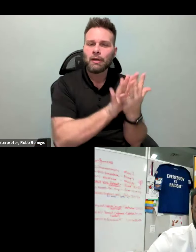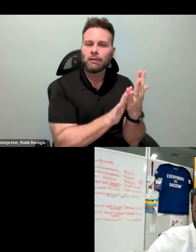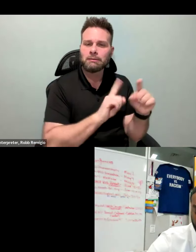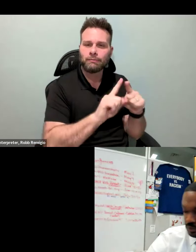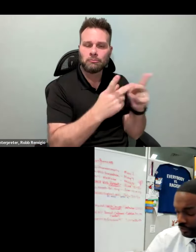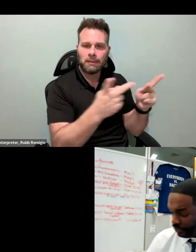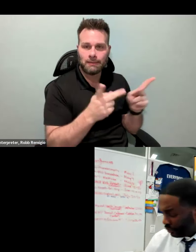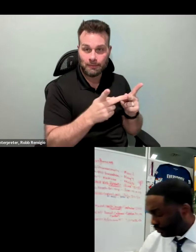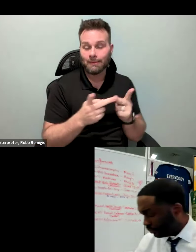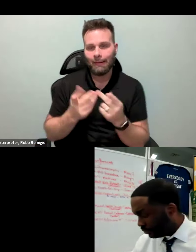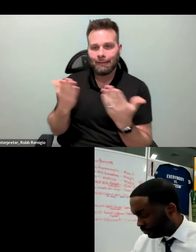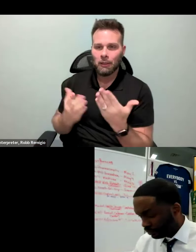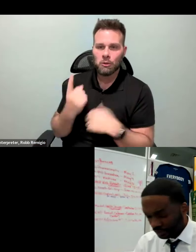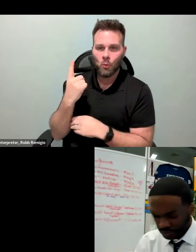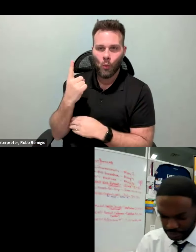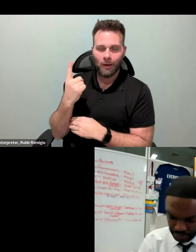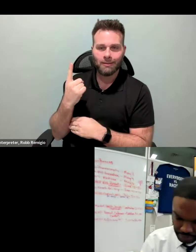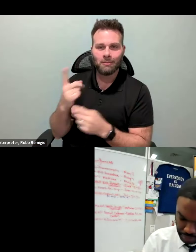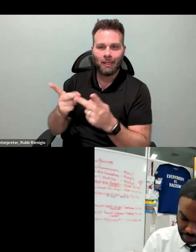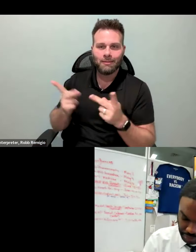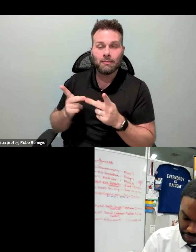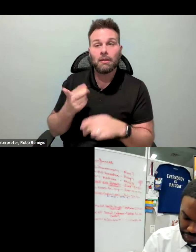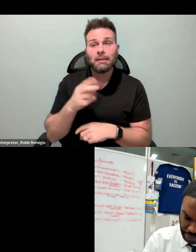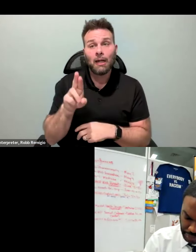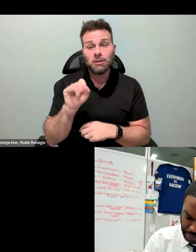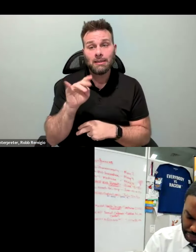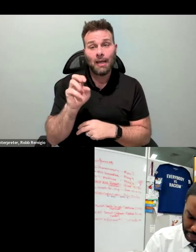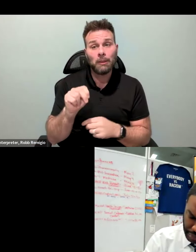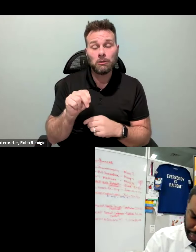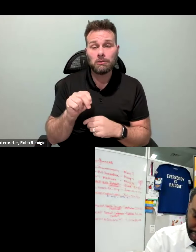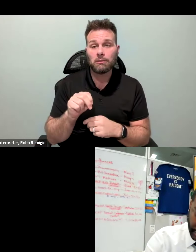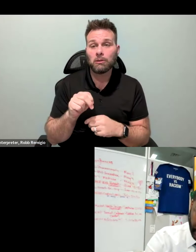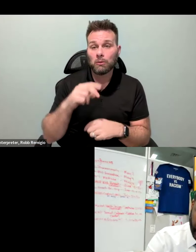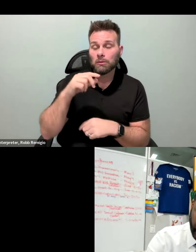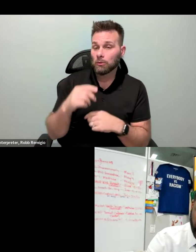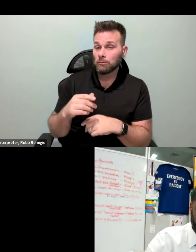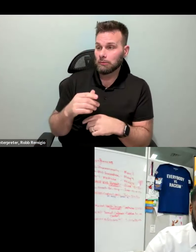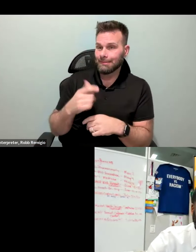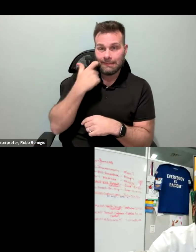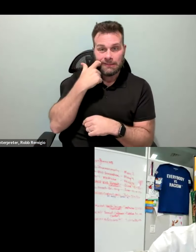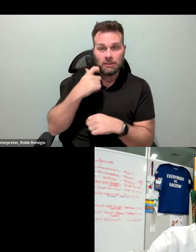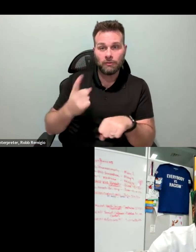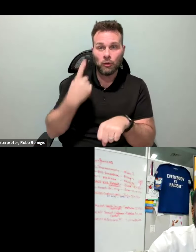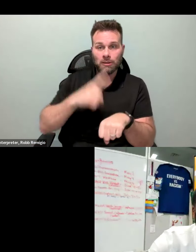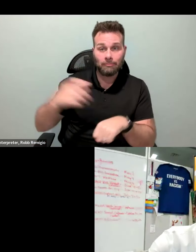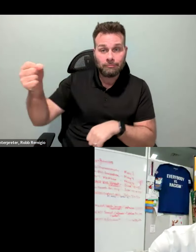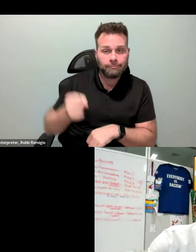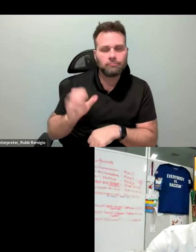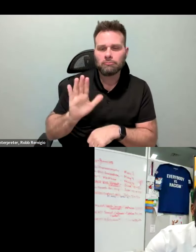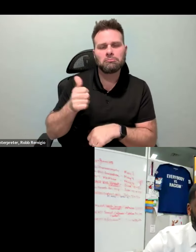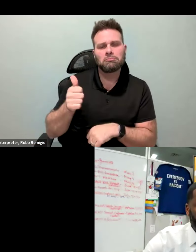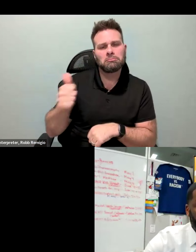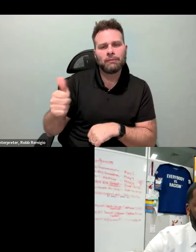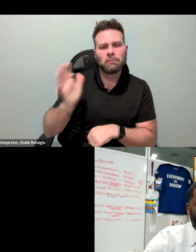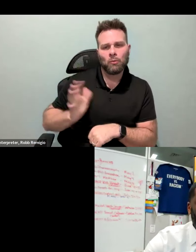one of them. Dr. Simon is not new to us. He has presented to SpEdPAC in the past, and he's back upon